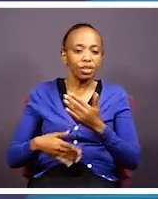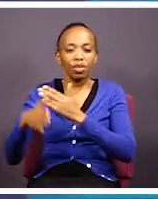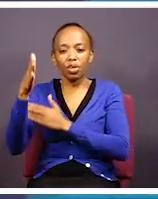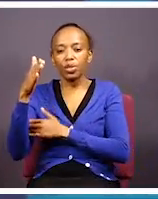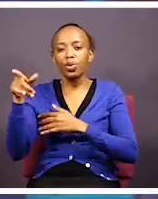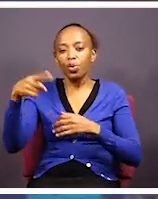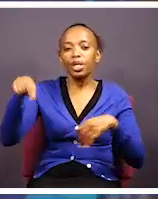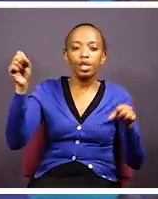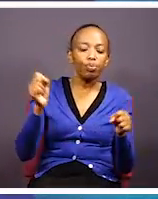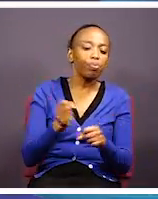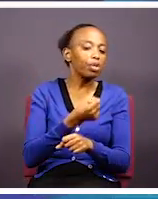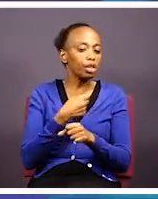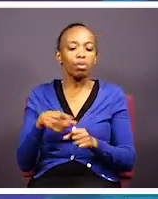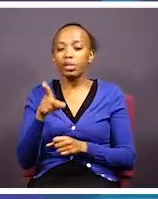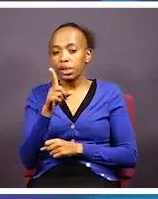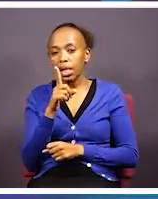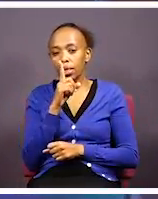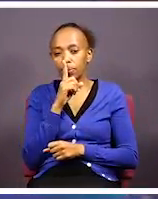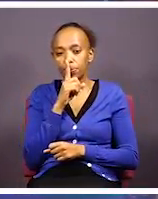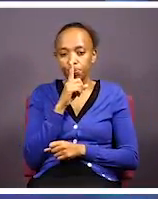god we won't be silent